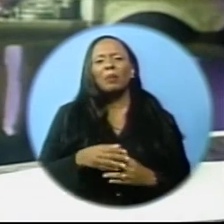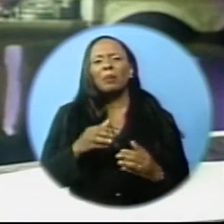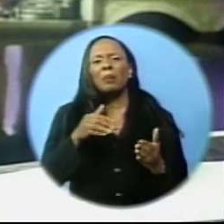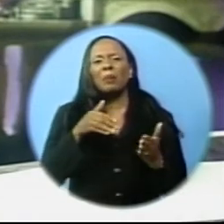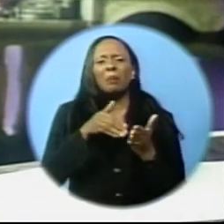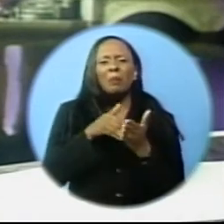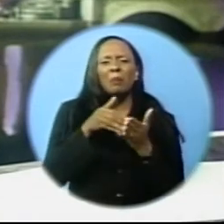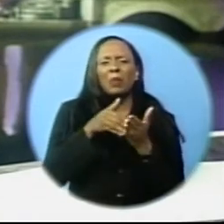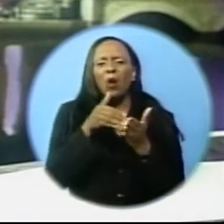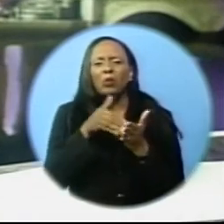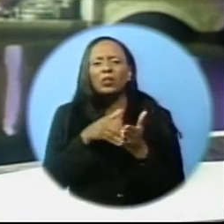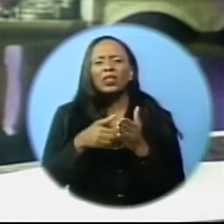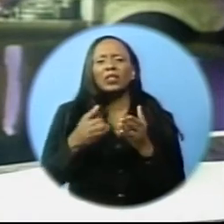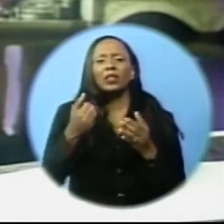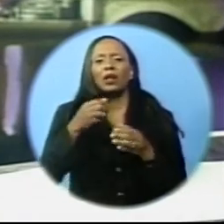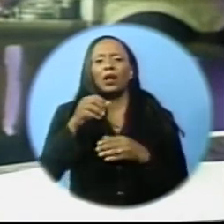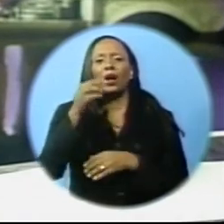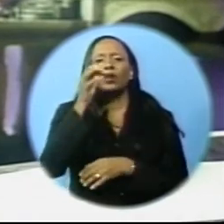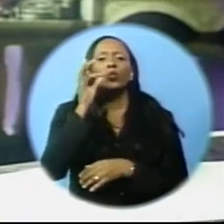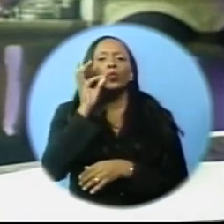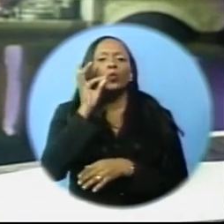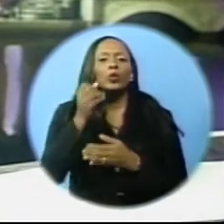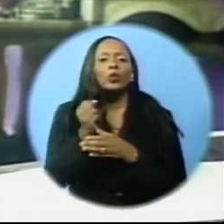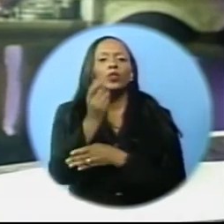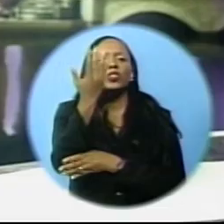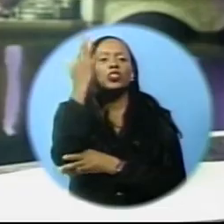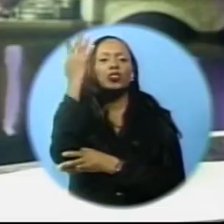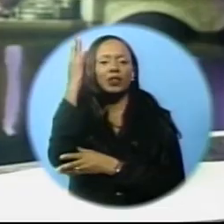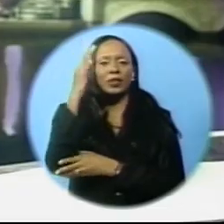marijuana trees seized. We have that story ahead on the